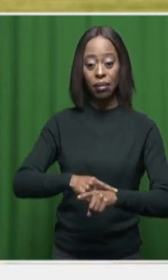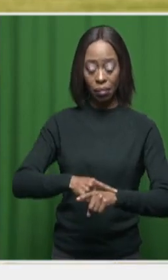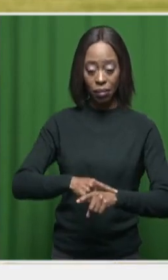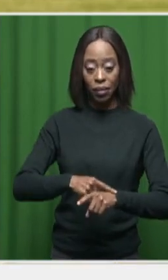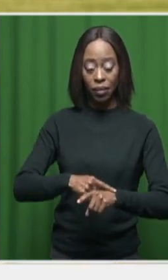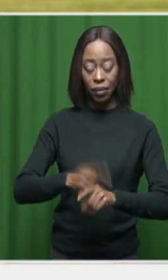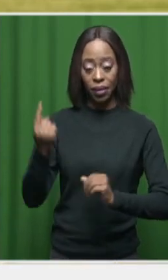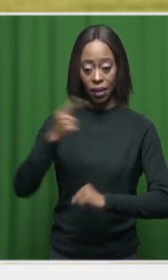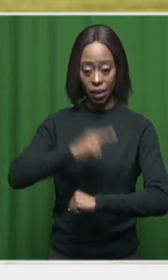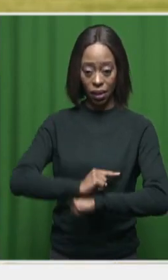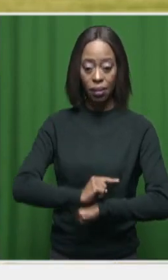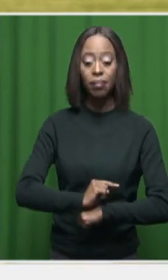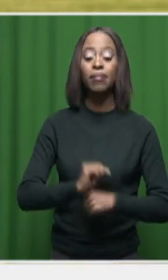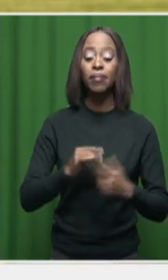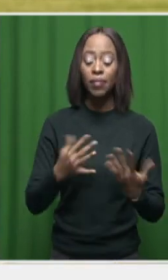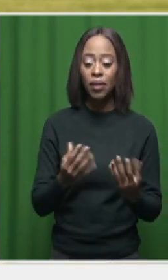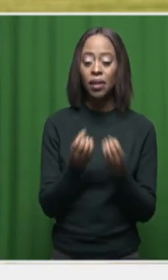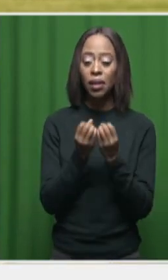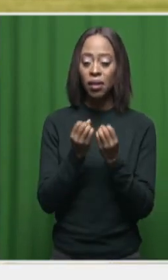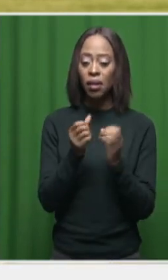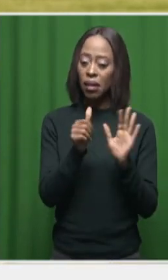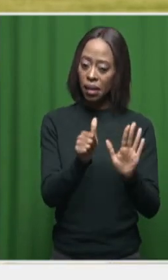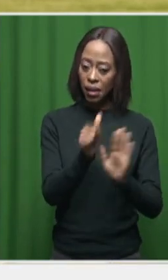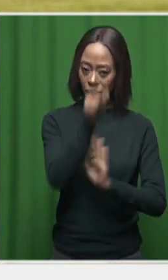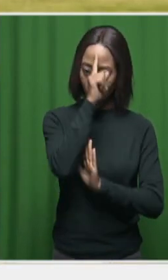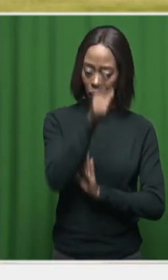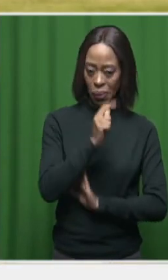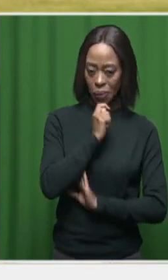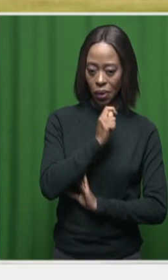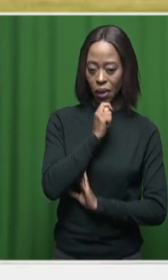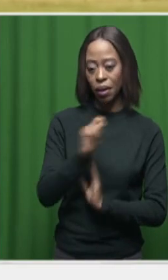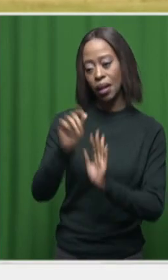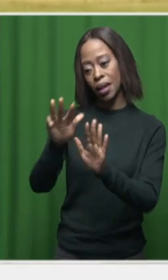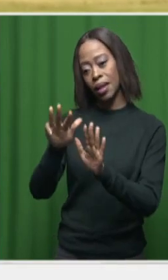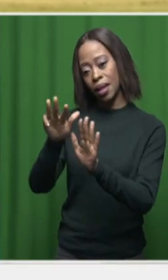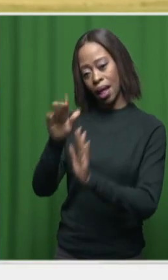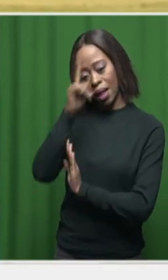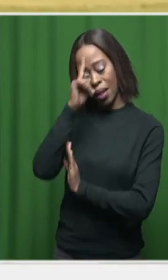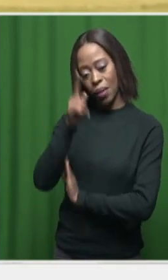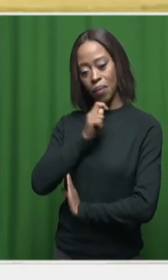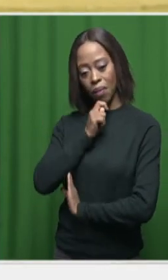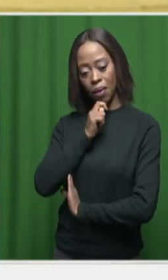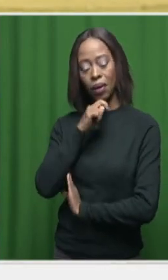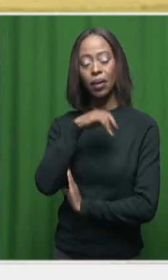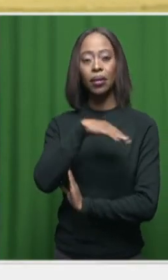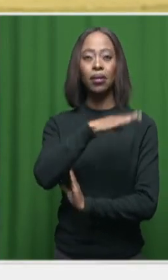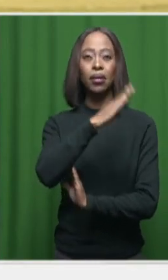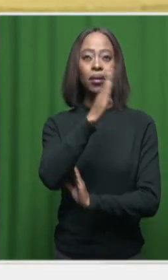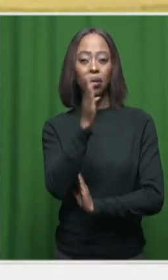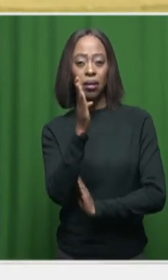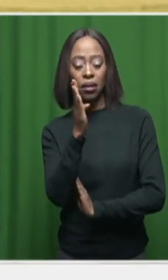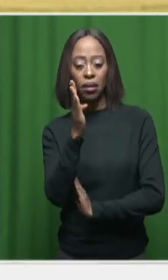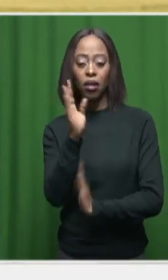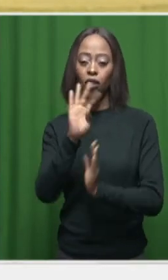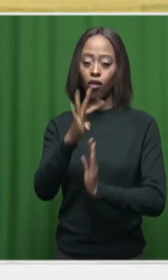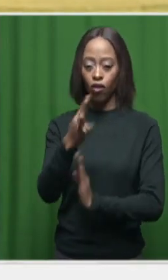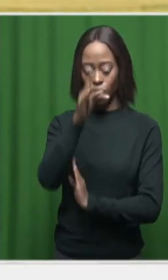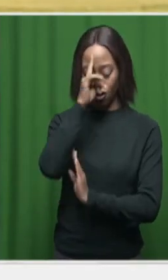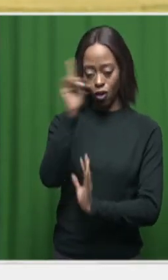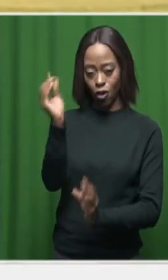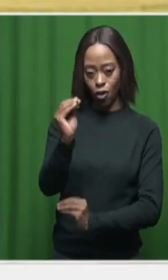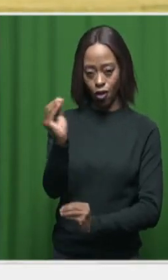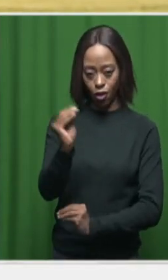horses. And then also we do 6 o'clock in the morning, we do 9 o'clock in the morning, we do 4 o'clock